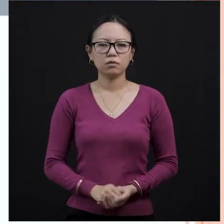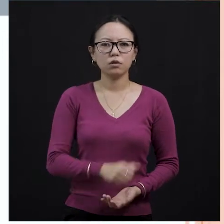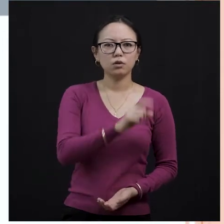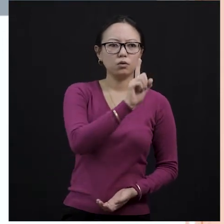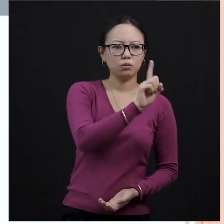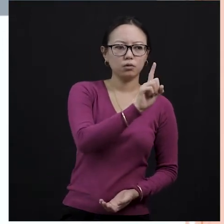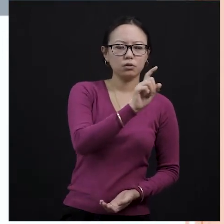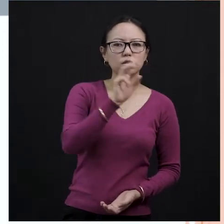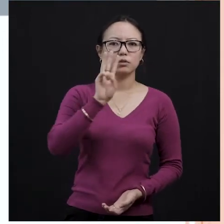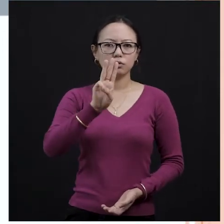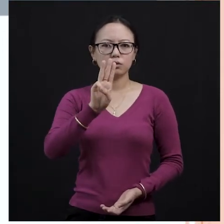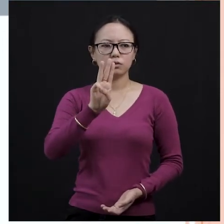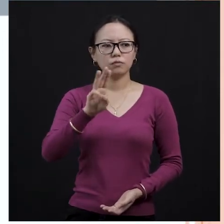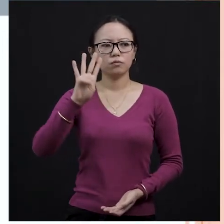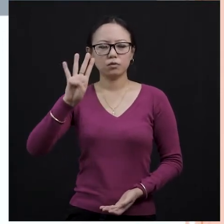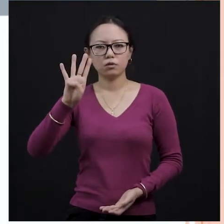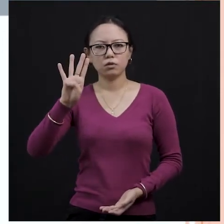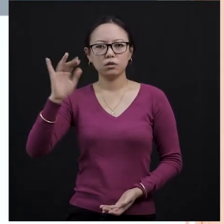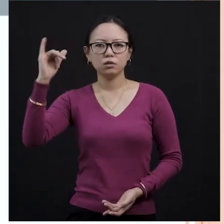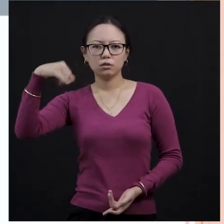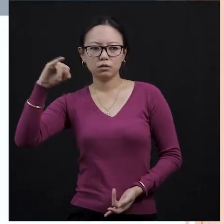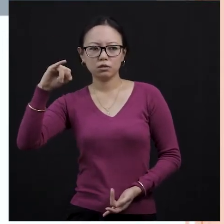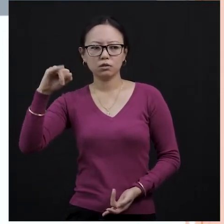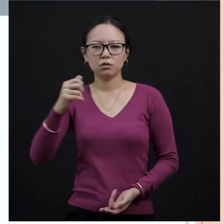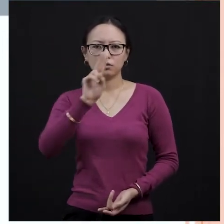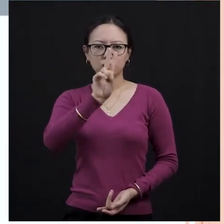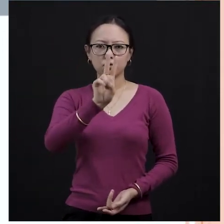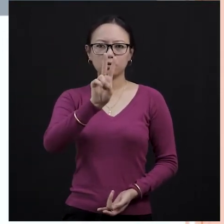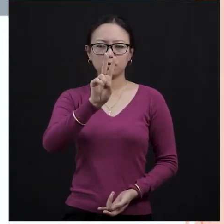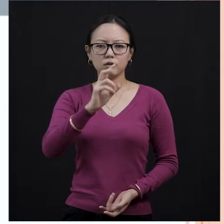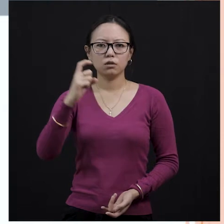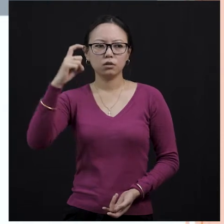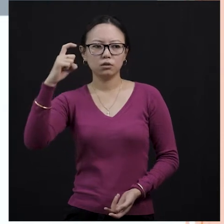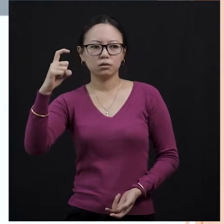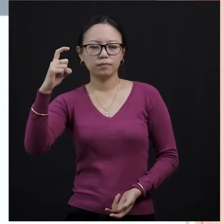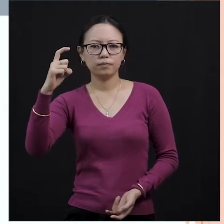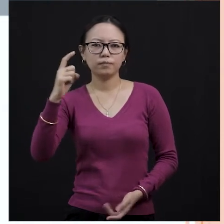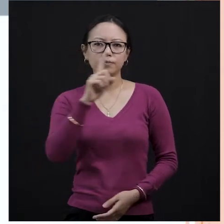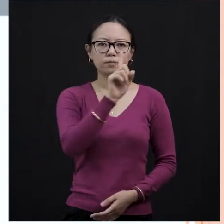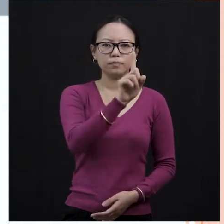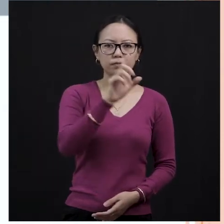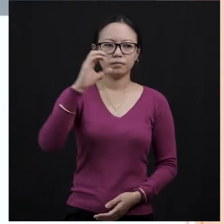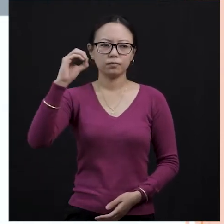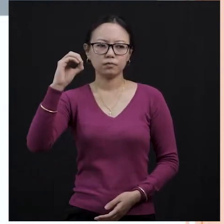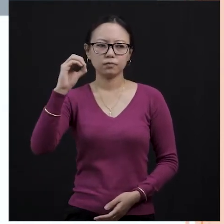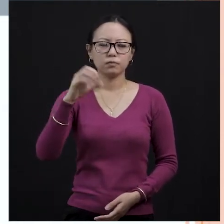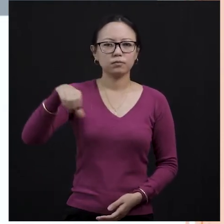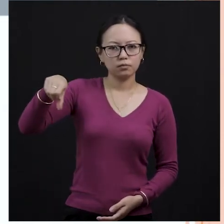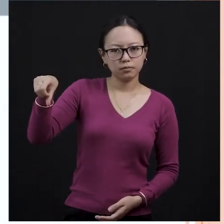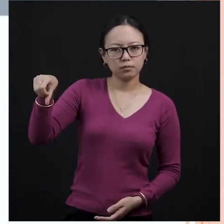1, 3, 4, 6, 2, 7,